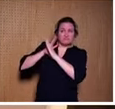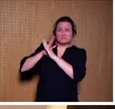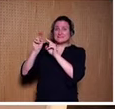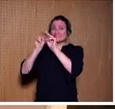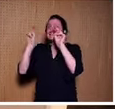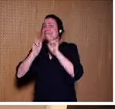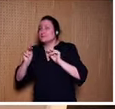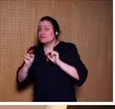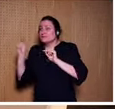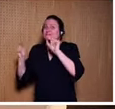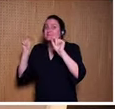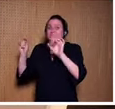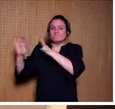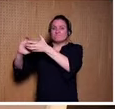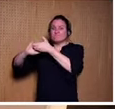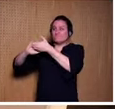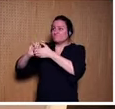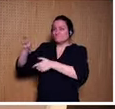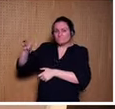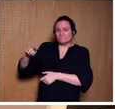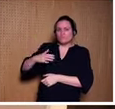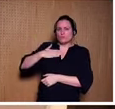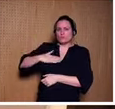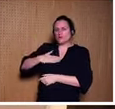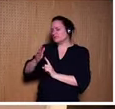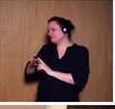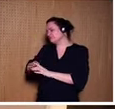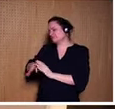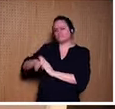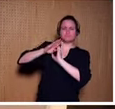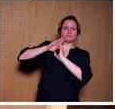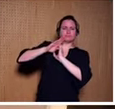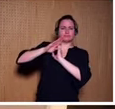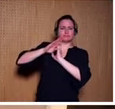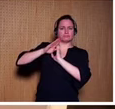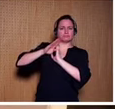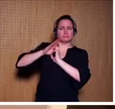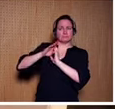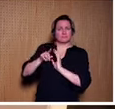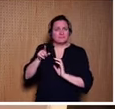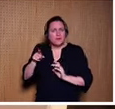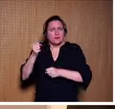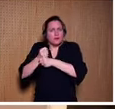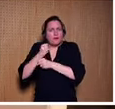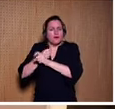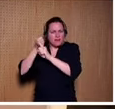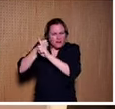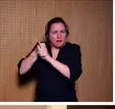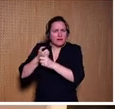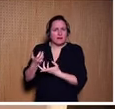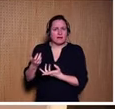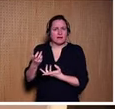that is out to polarize us, that is out to take away our